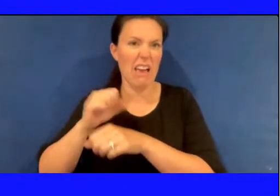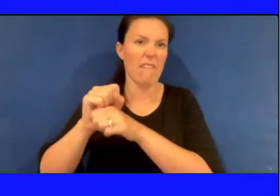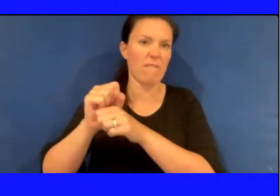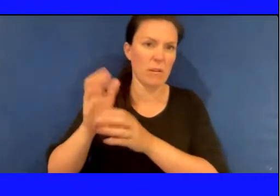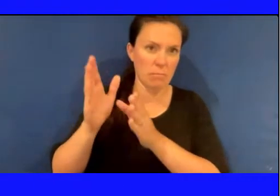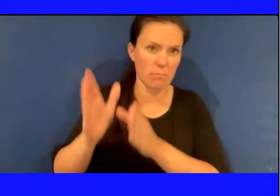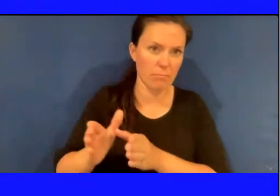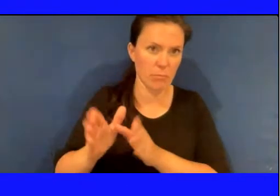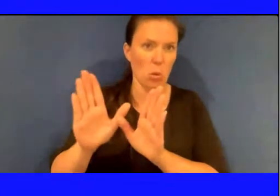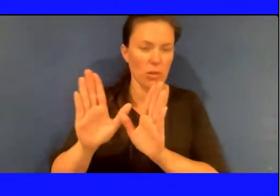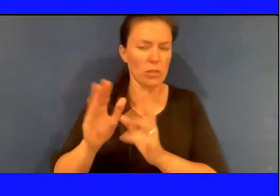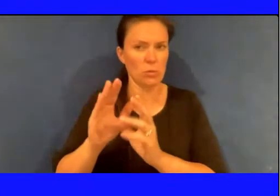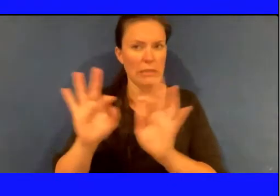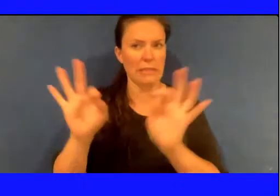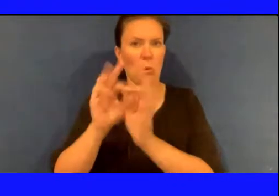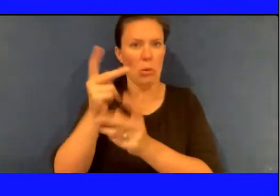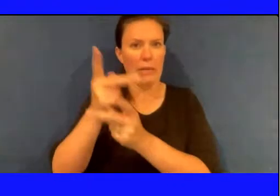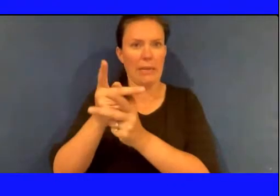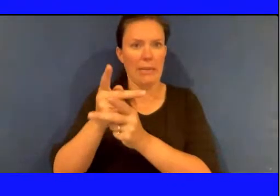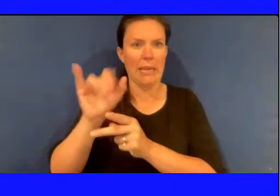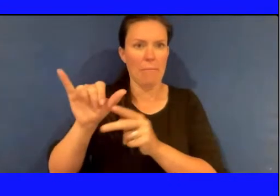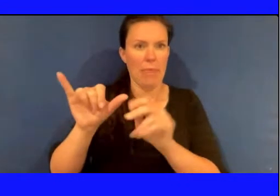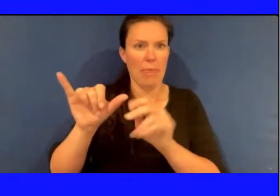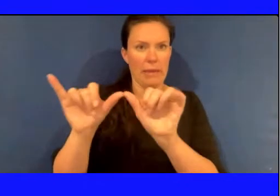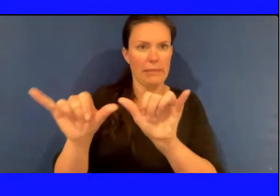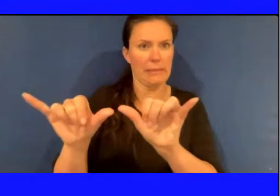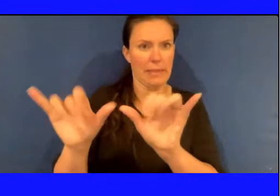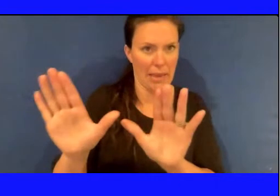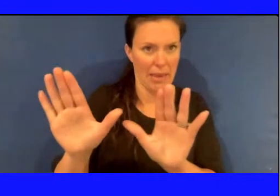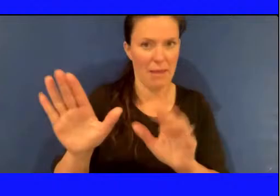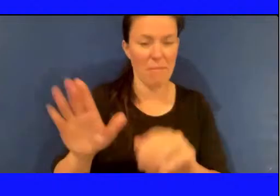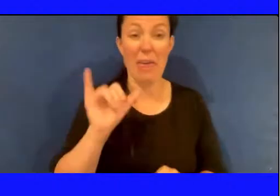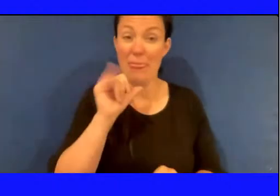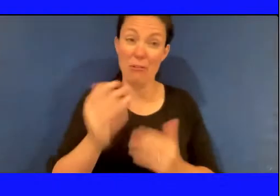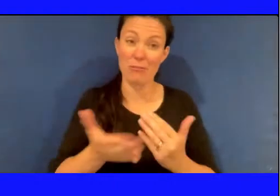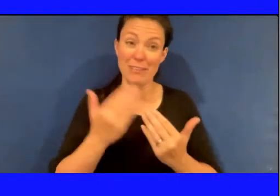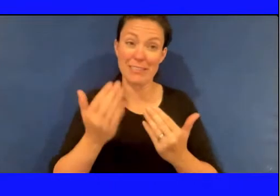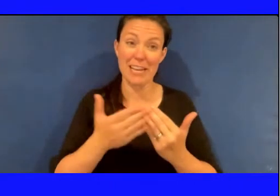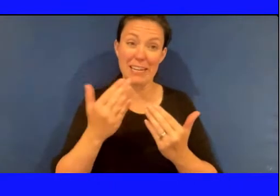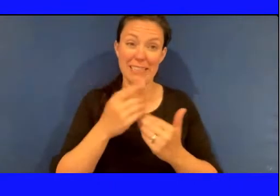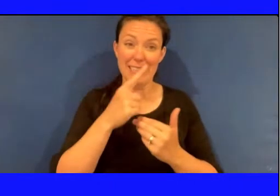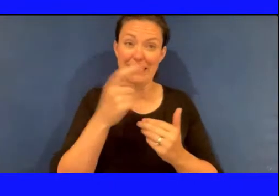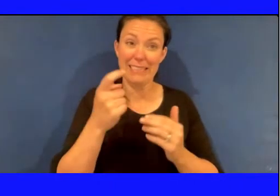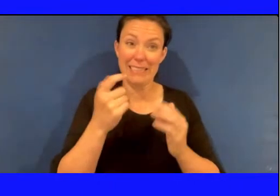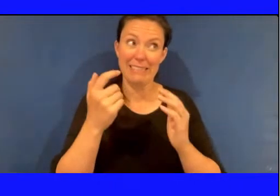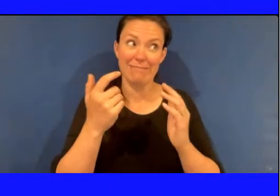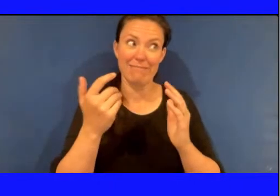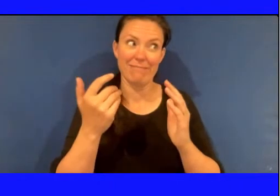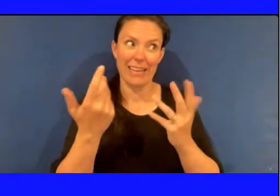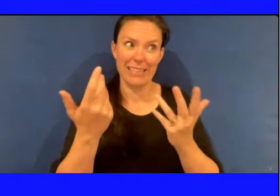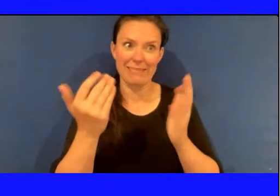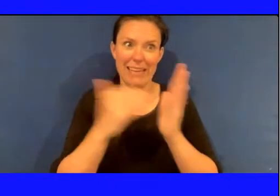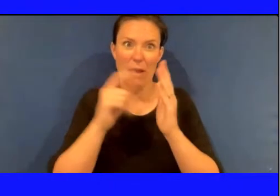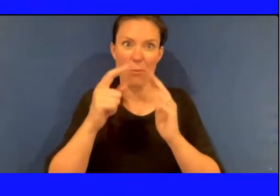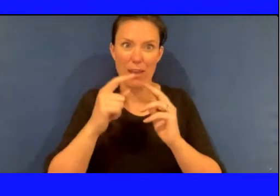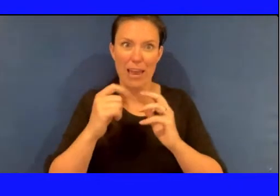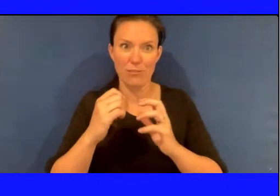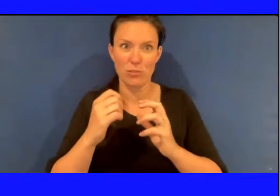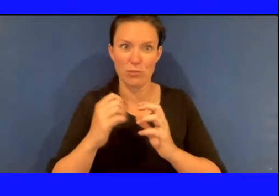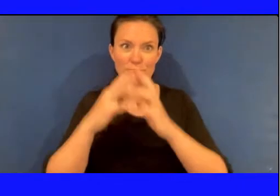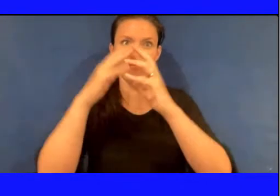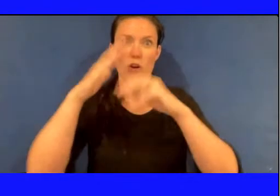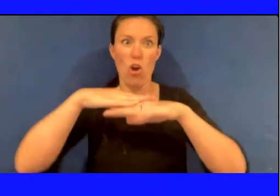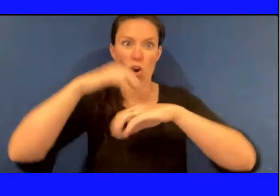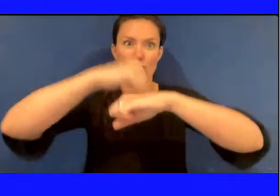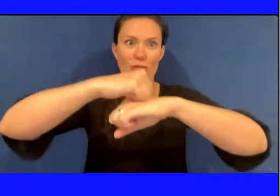were pleased to be able to make that work, which actually wasn't particularly easy because, again, we're sitting on rock. Part of the